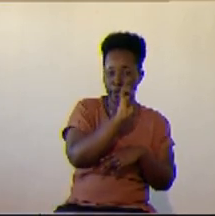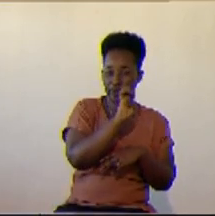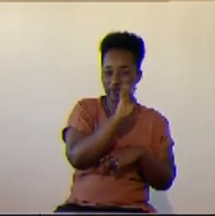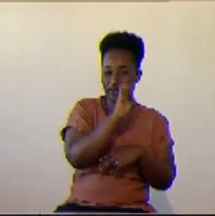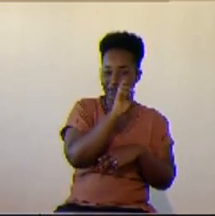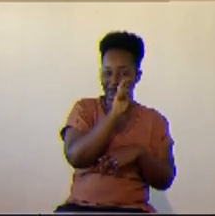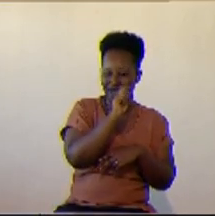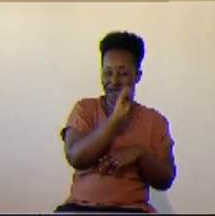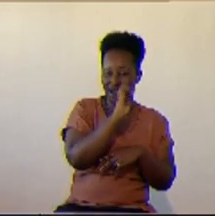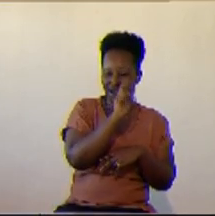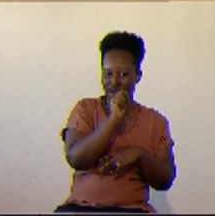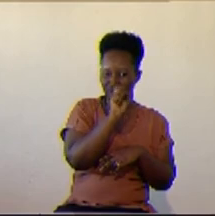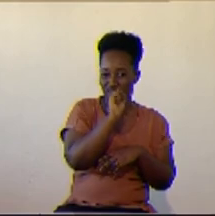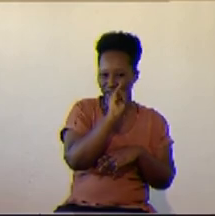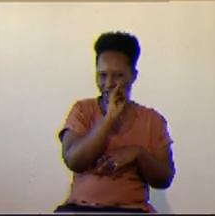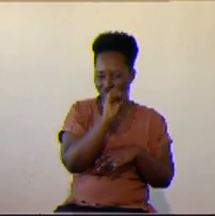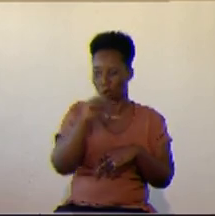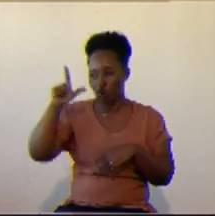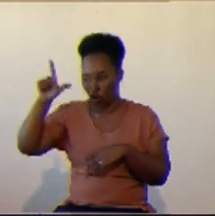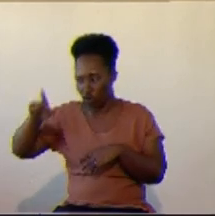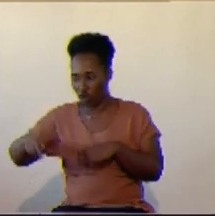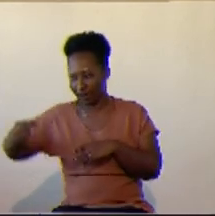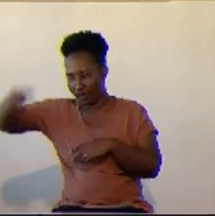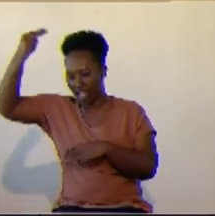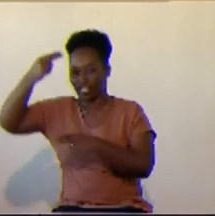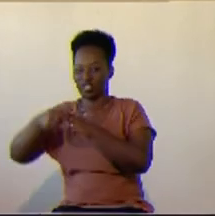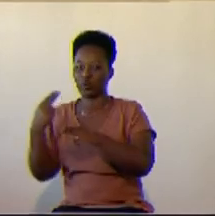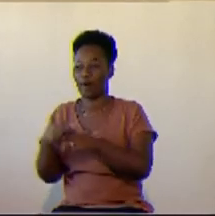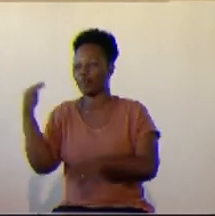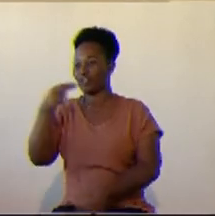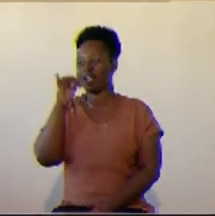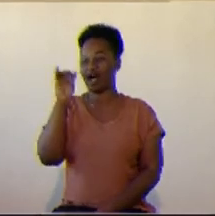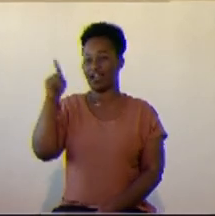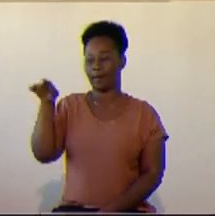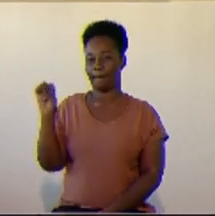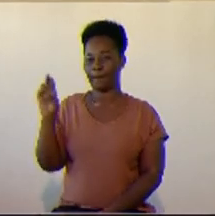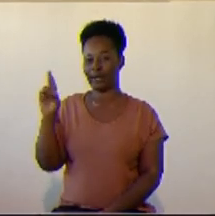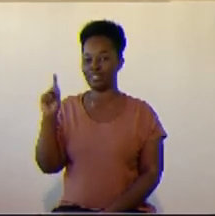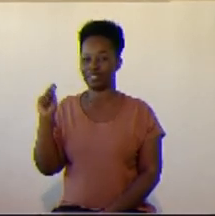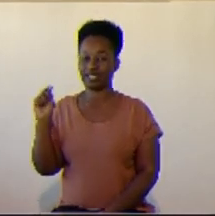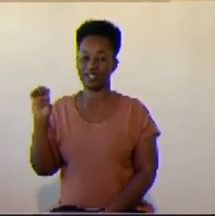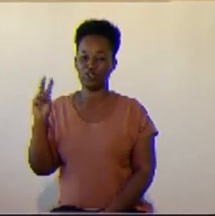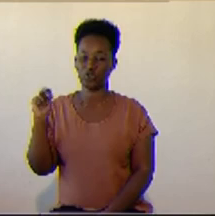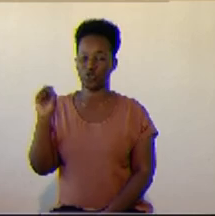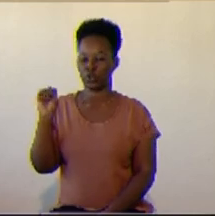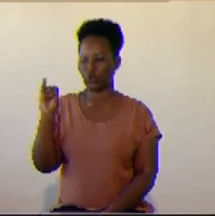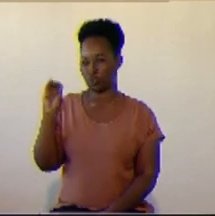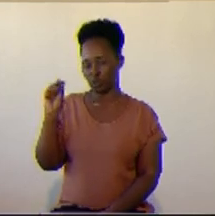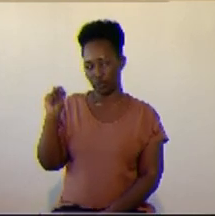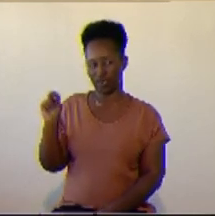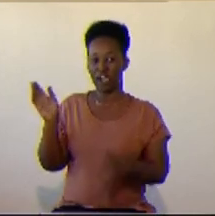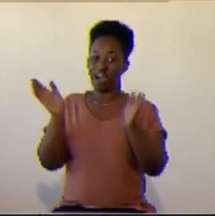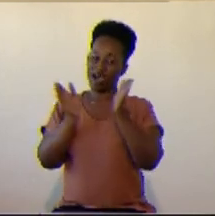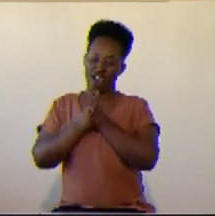hypertension. And also, you know what to do in order not to develop high blood pressure, which is hypertension. And